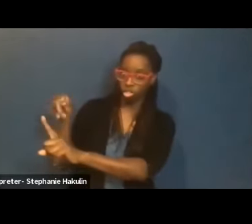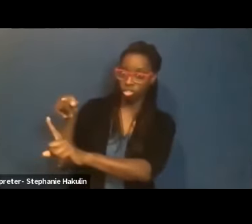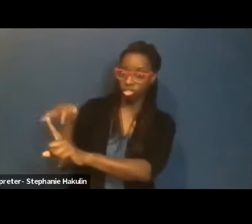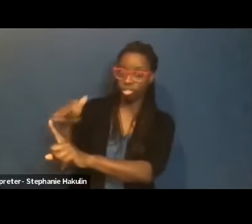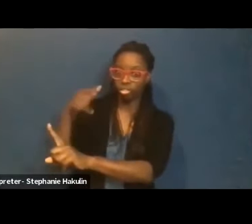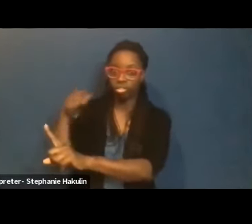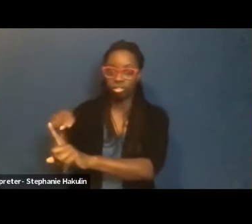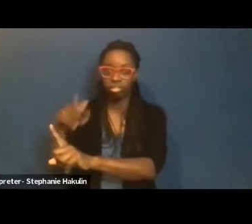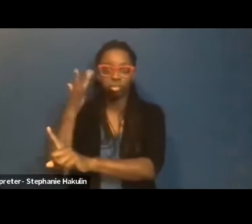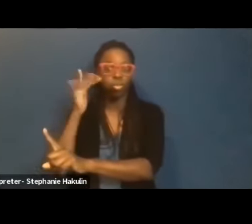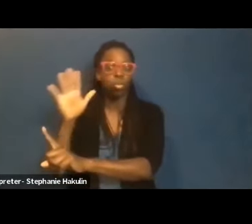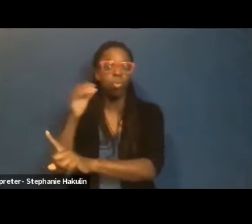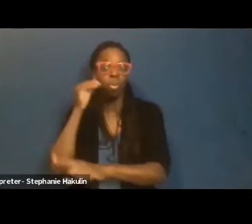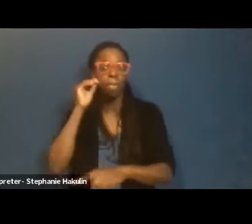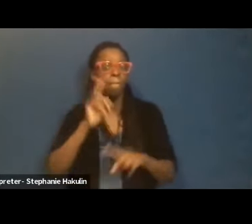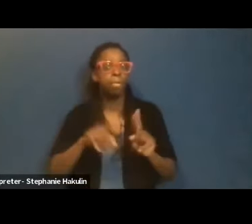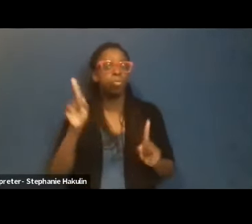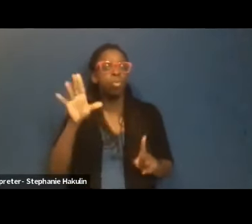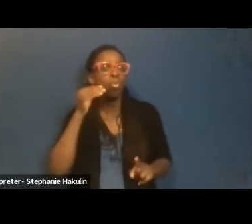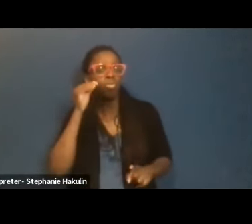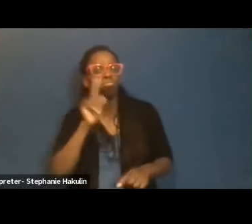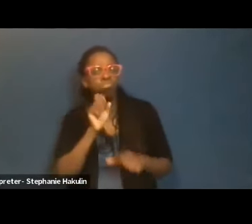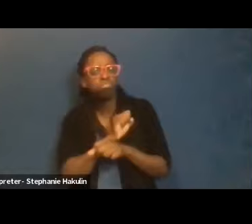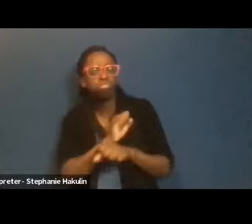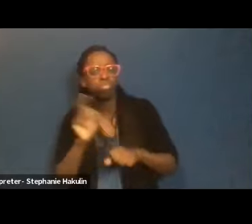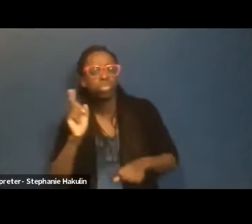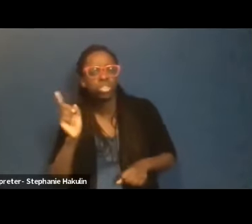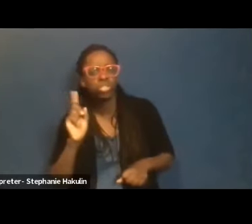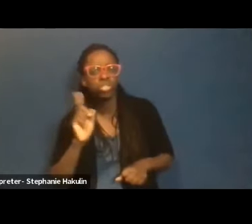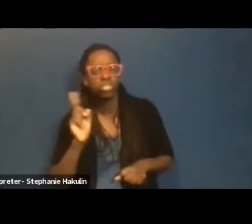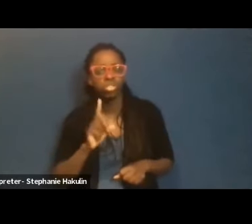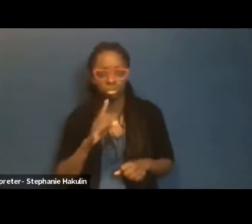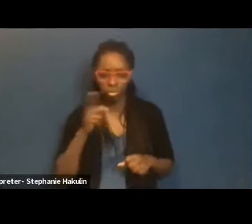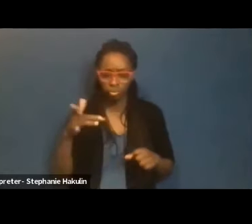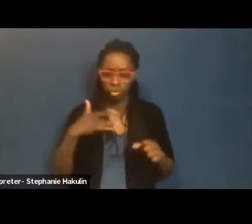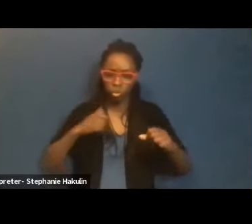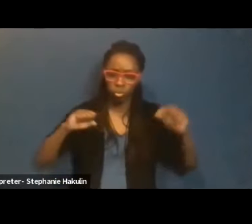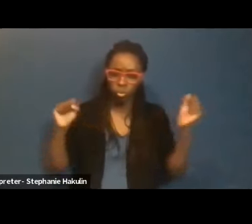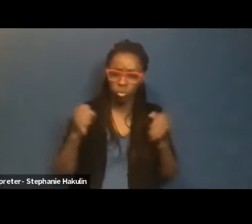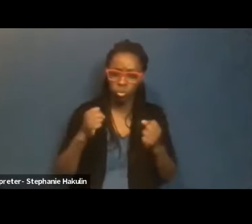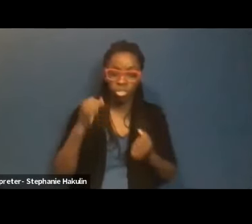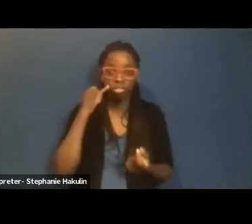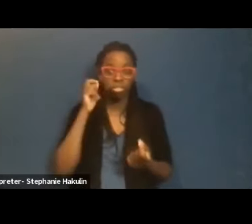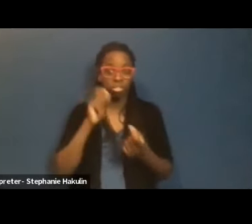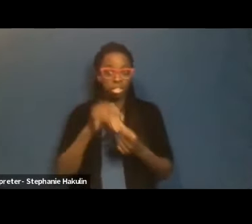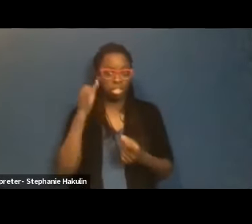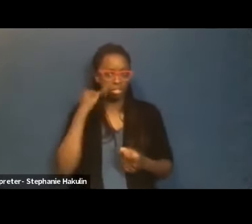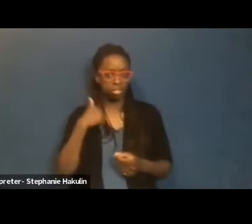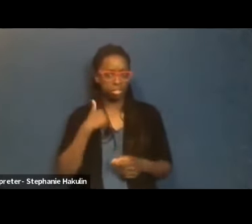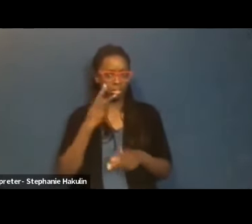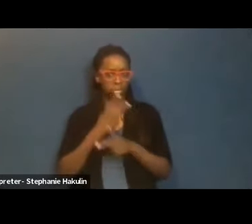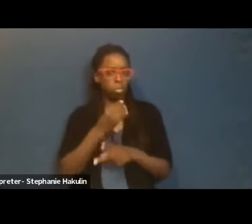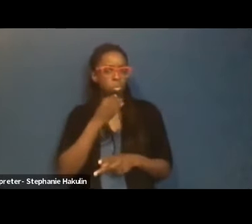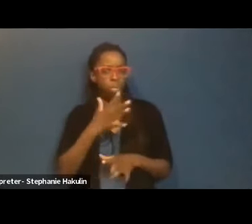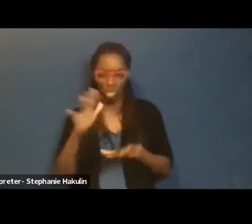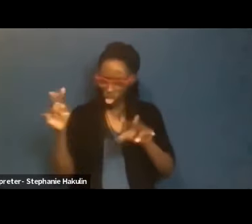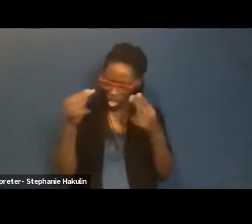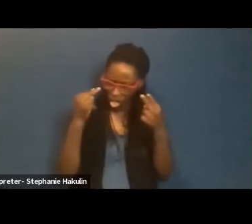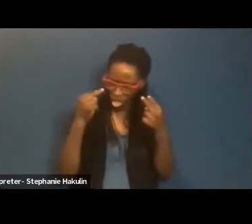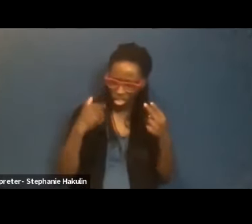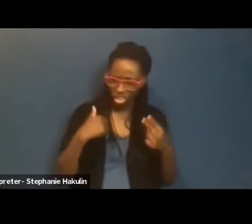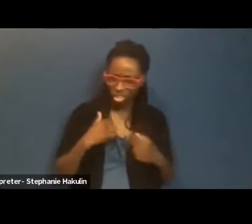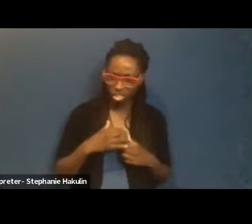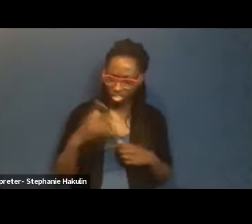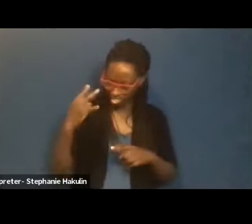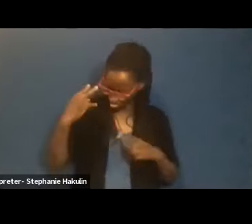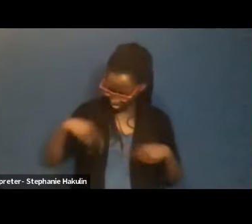it's always cold? Especially if I could keep you warm in this one. Look at me. Know this is where your life can begin. Let